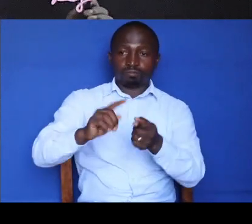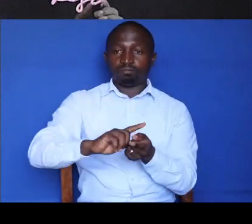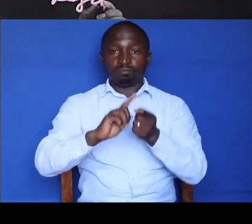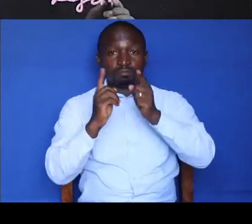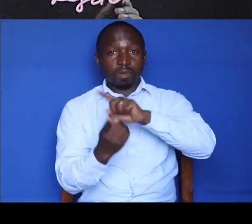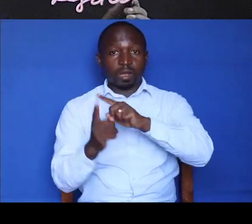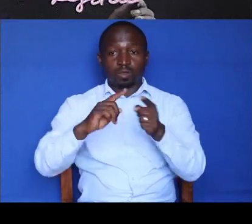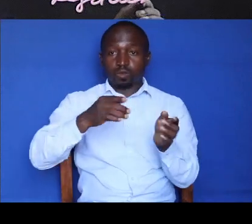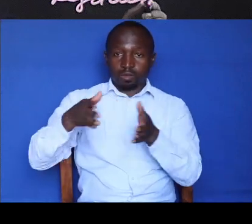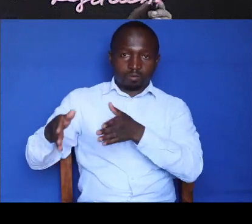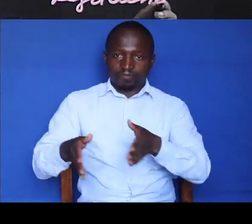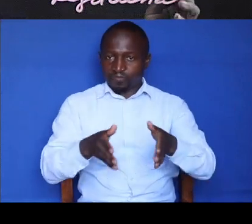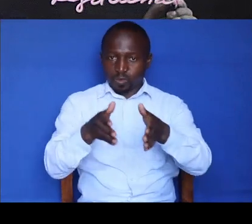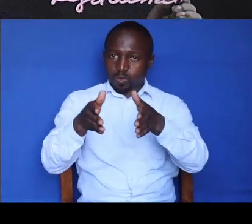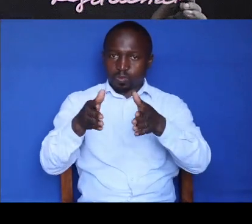rejuvenation.